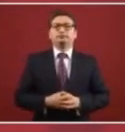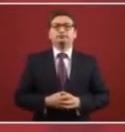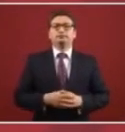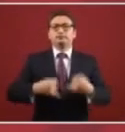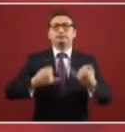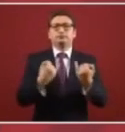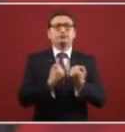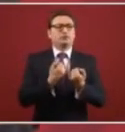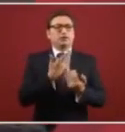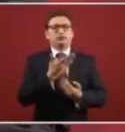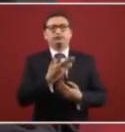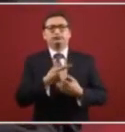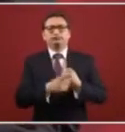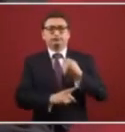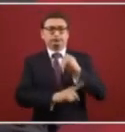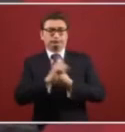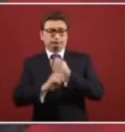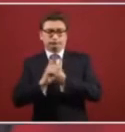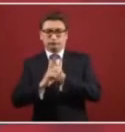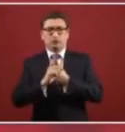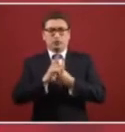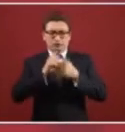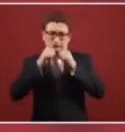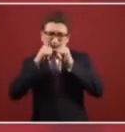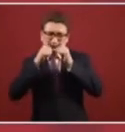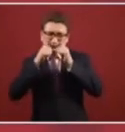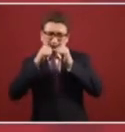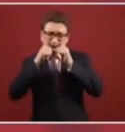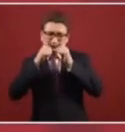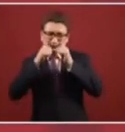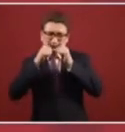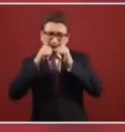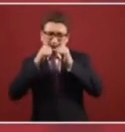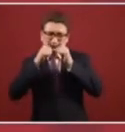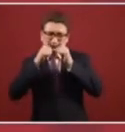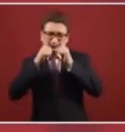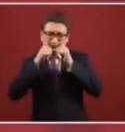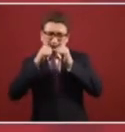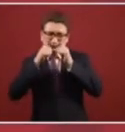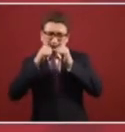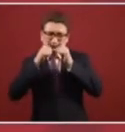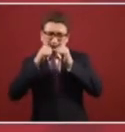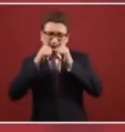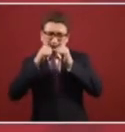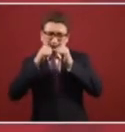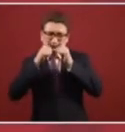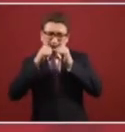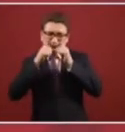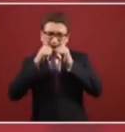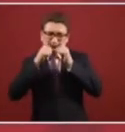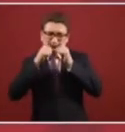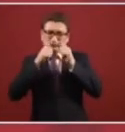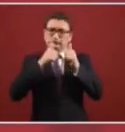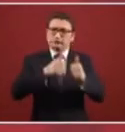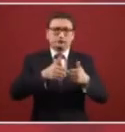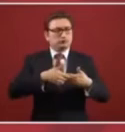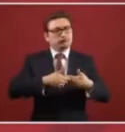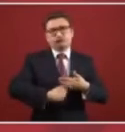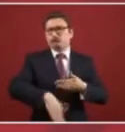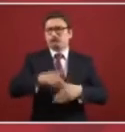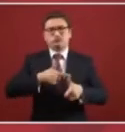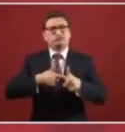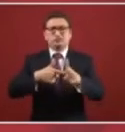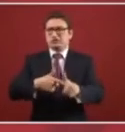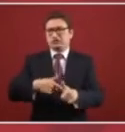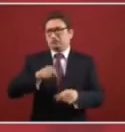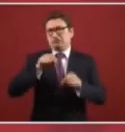el problema de manera permanente. And to attend the matter in a permanent way. Como lo